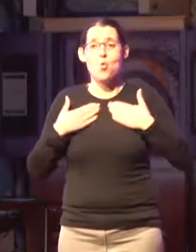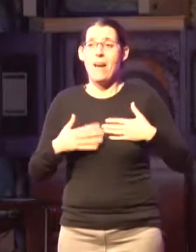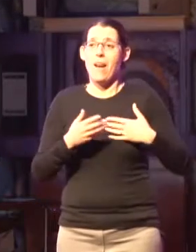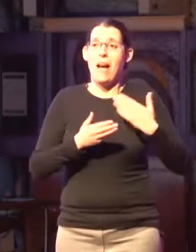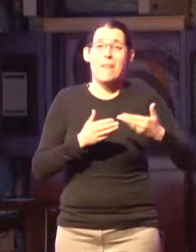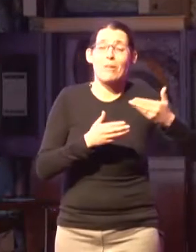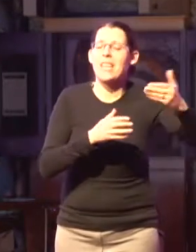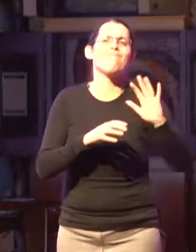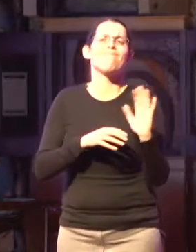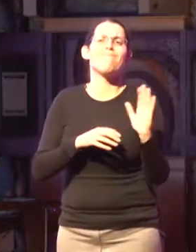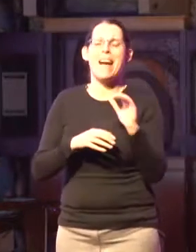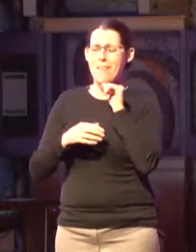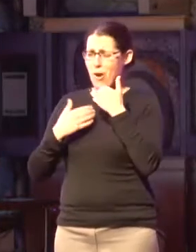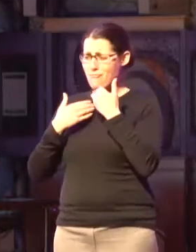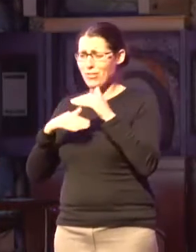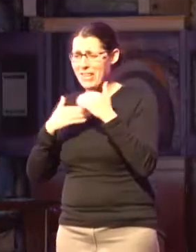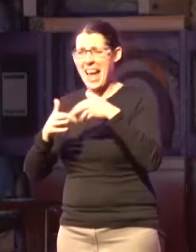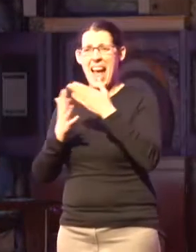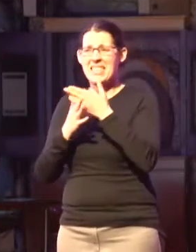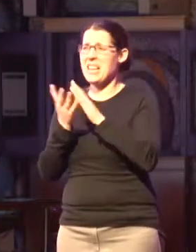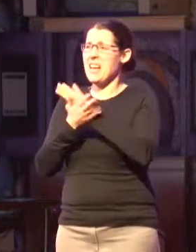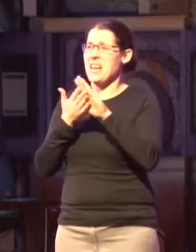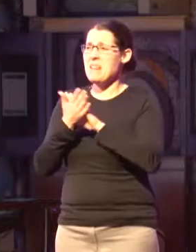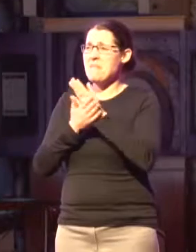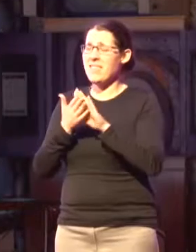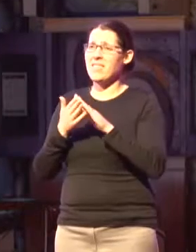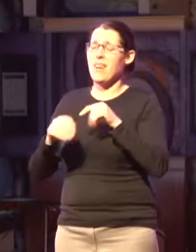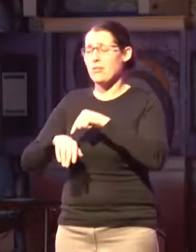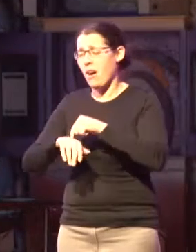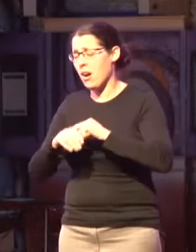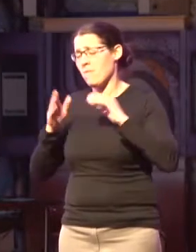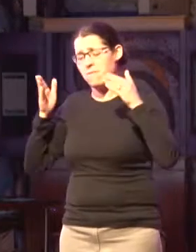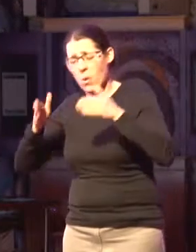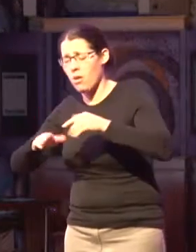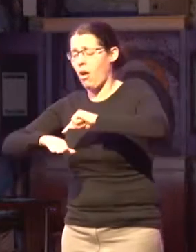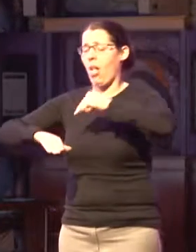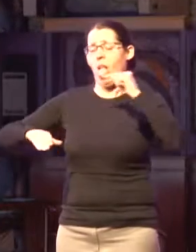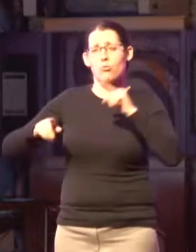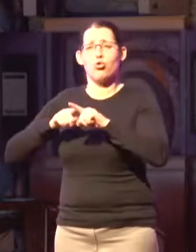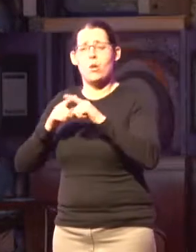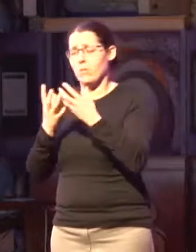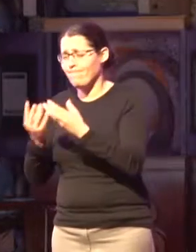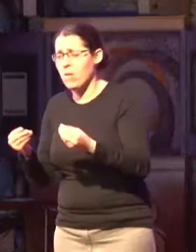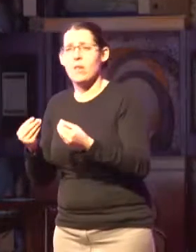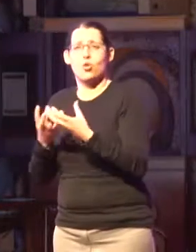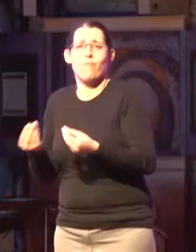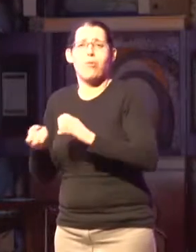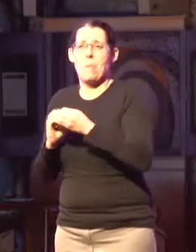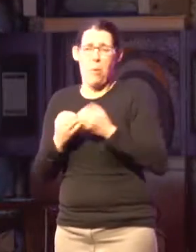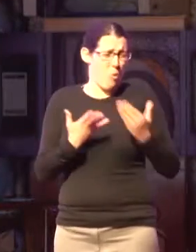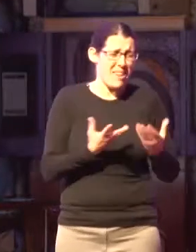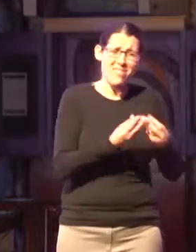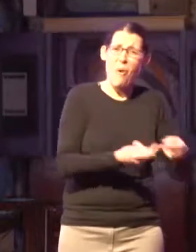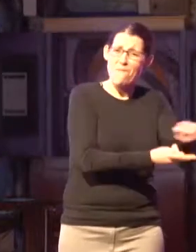spend time rehashing problems that have already been solved. Open source thinking, often licensed